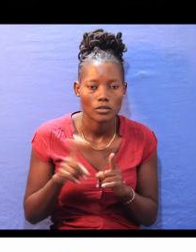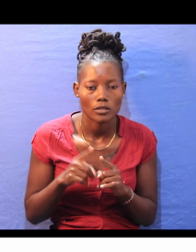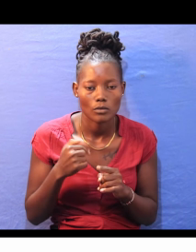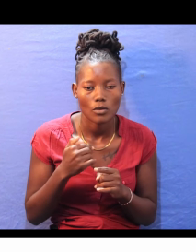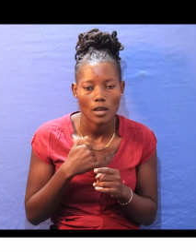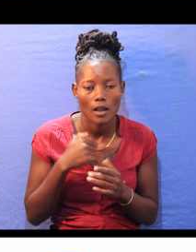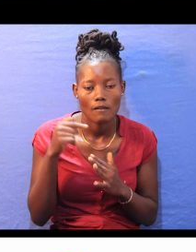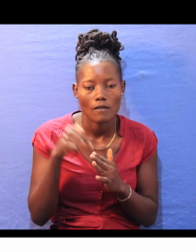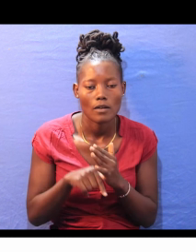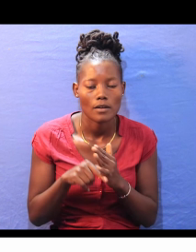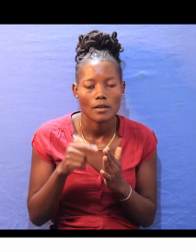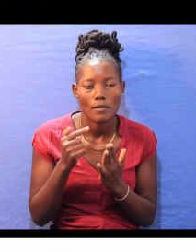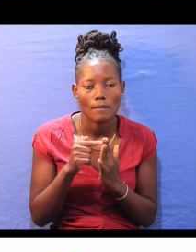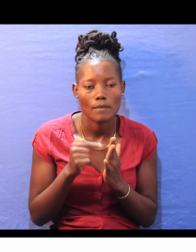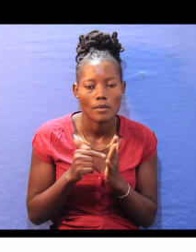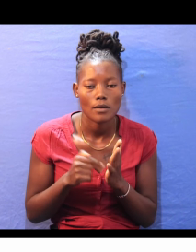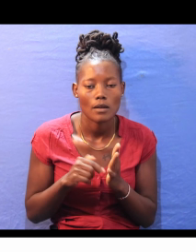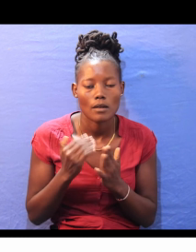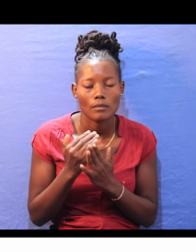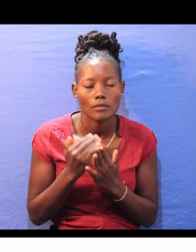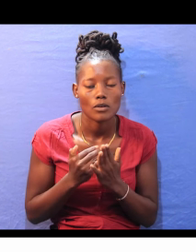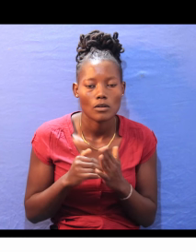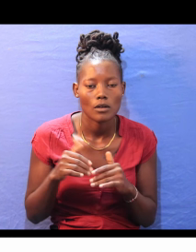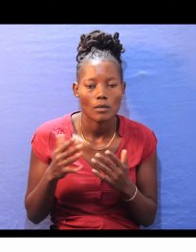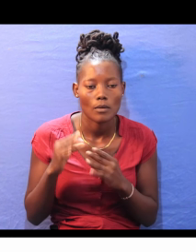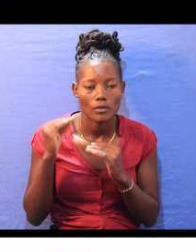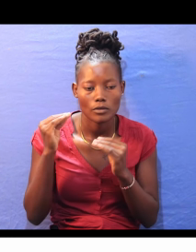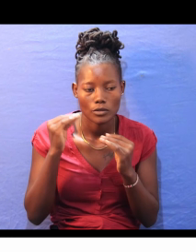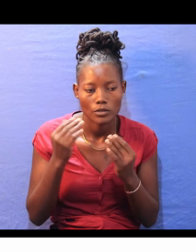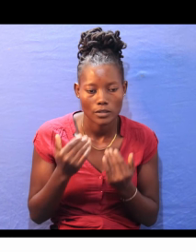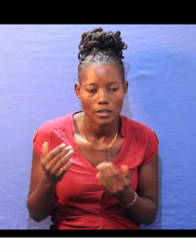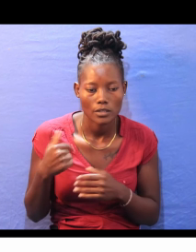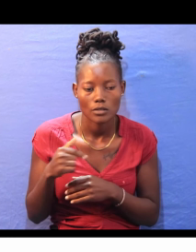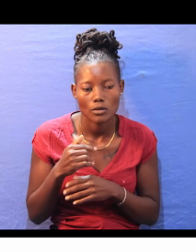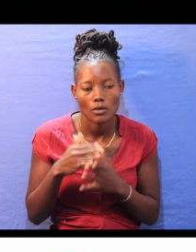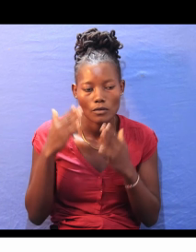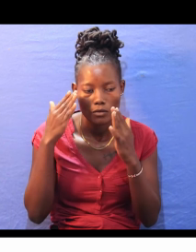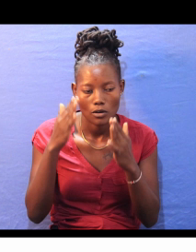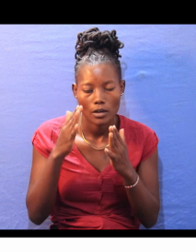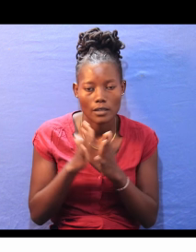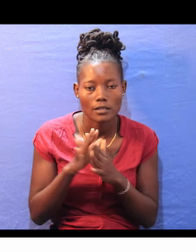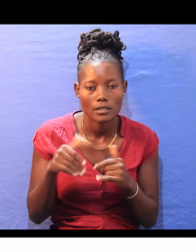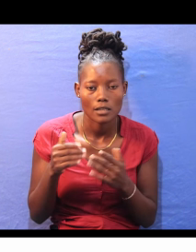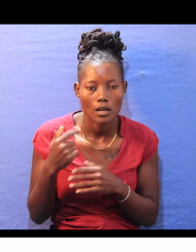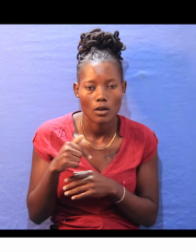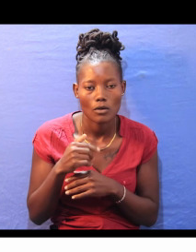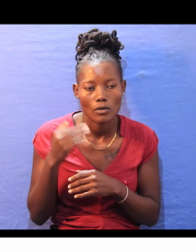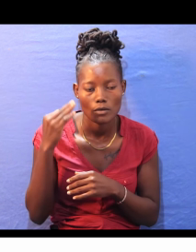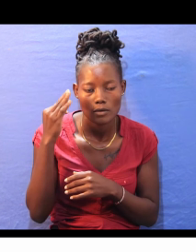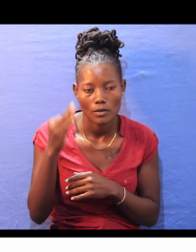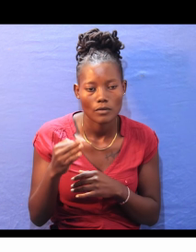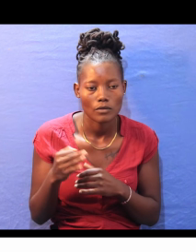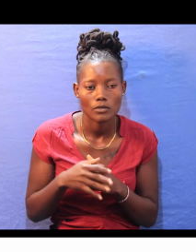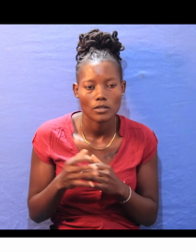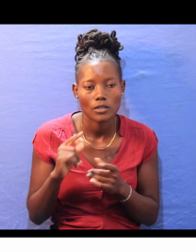details for everything, how we teach the weightlifting movements, things we look for when we squat, how do we look for the strength and balances.